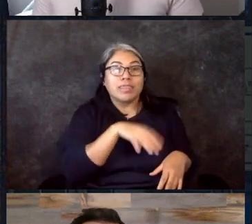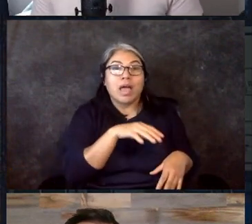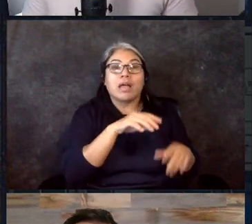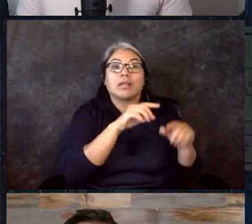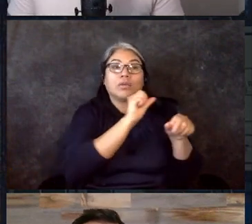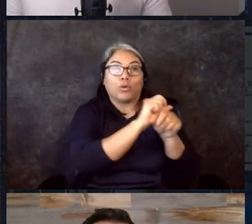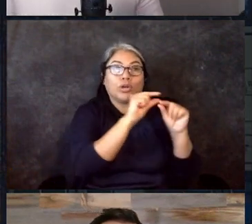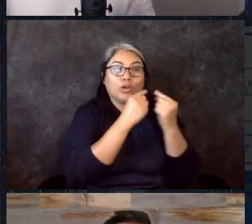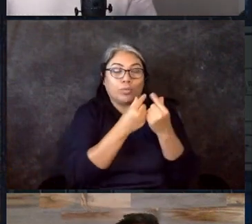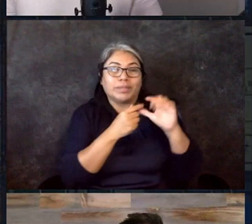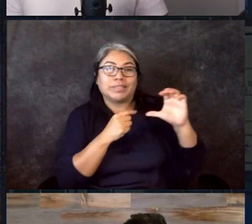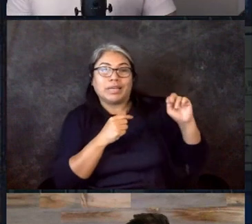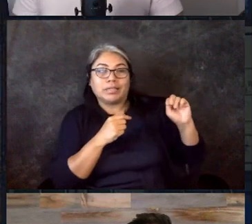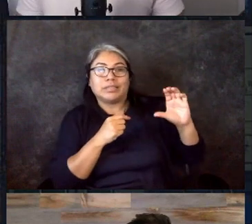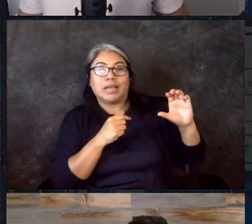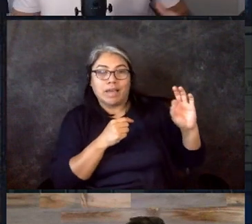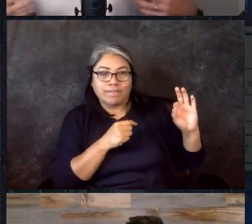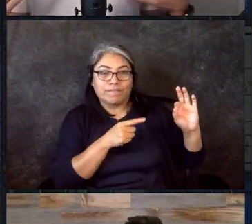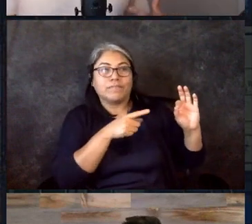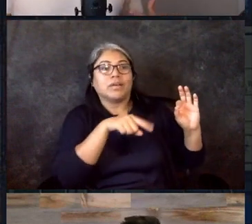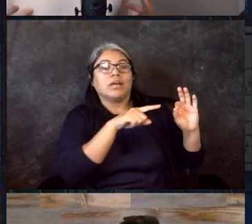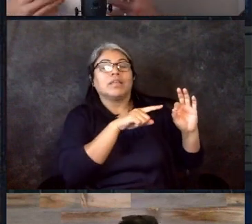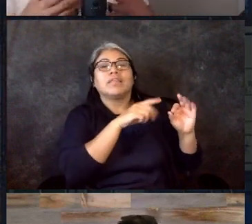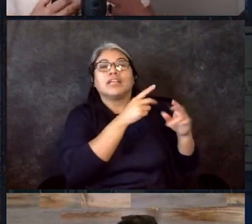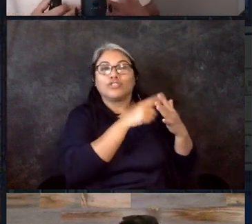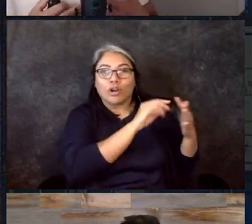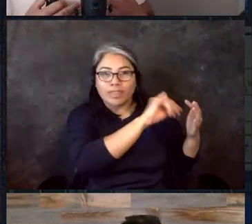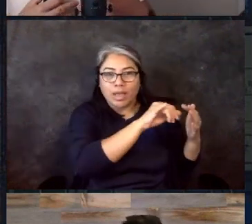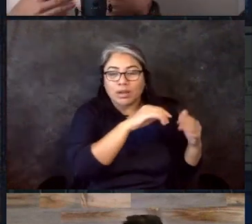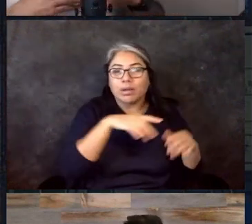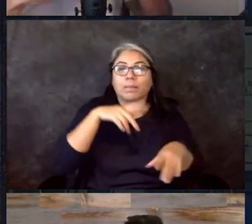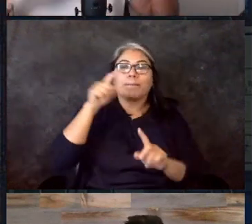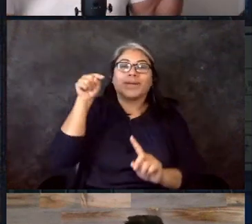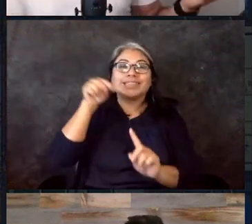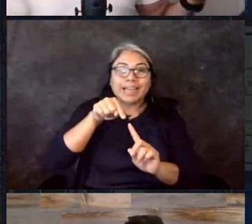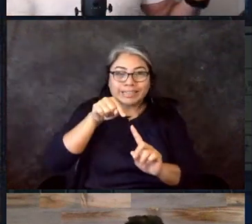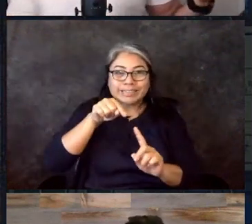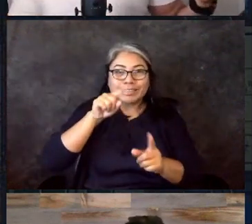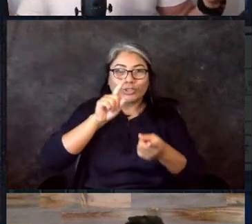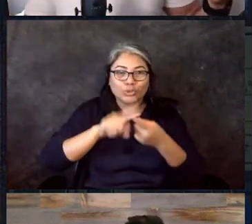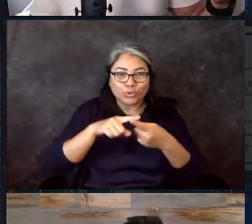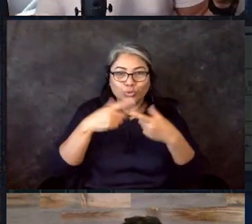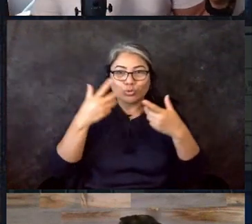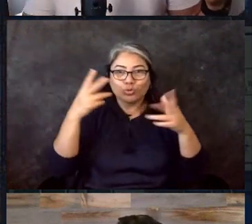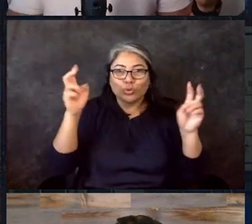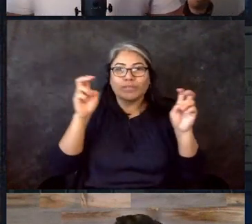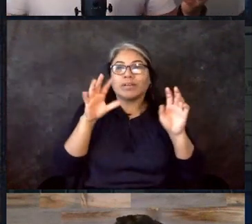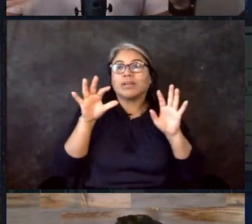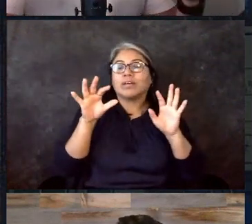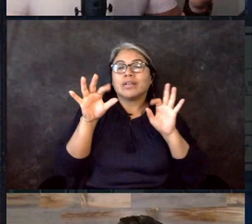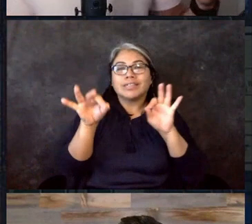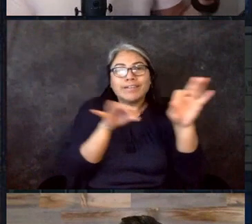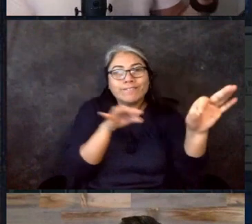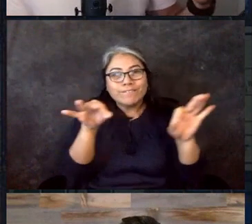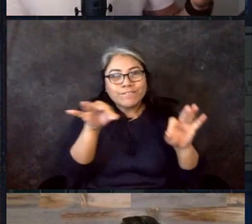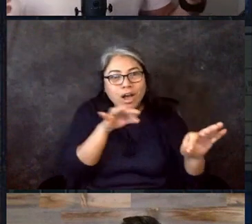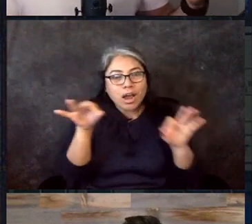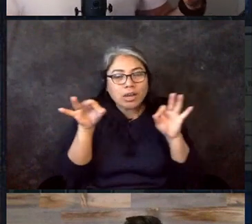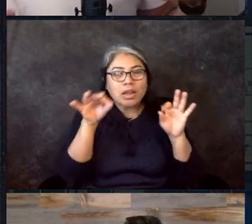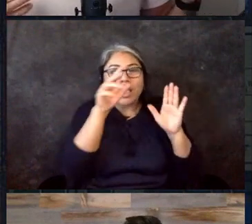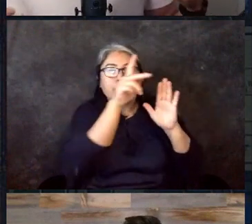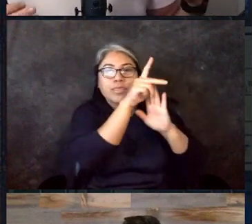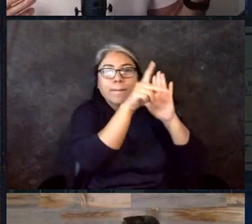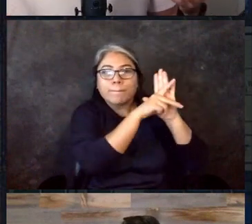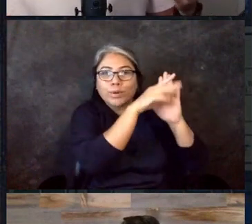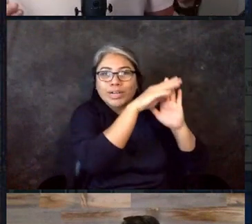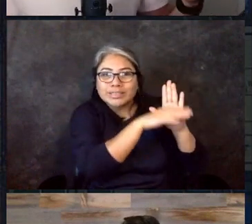CNCF, the Cognitive Computing Foundation, precisely to like define the principles that